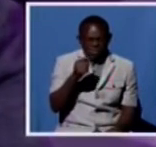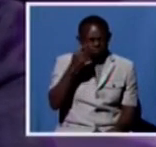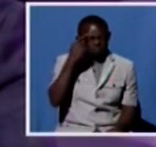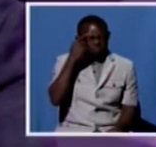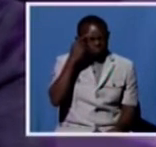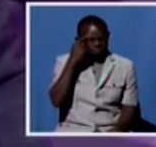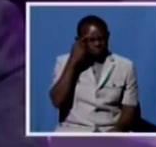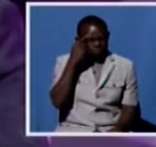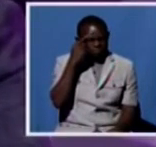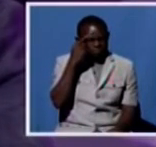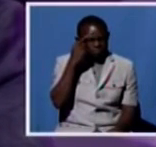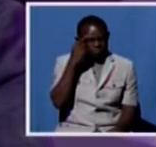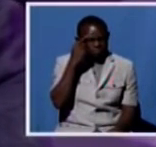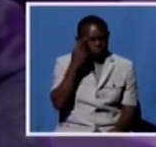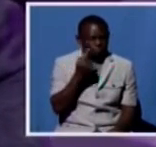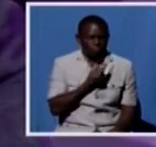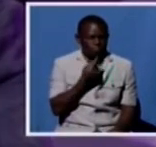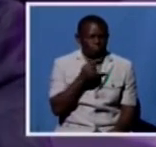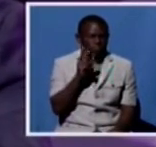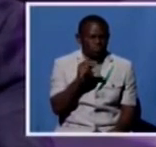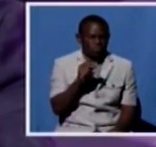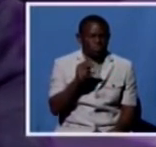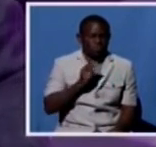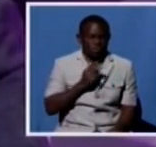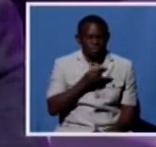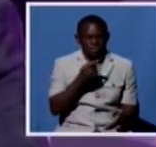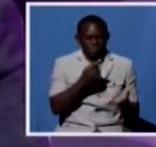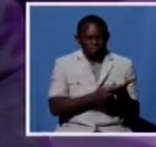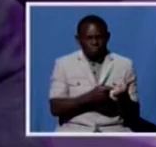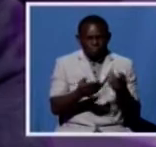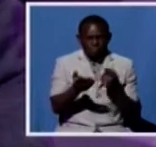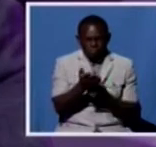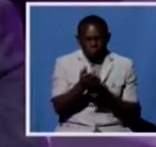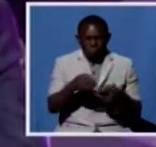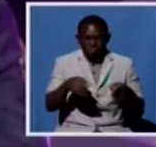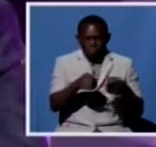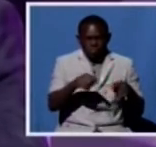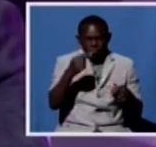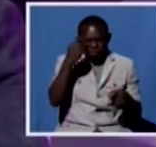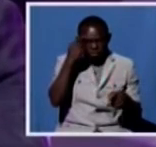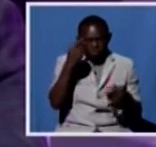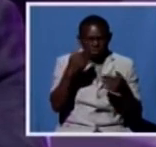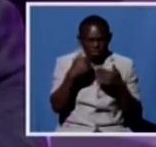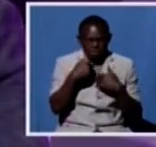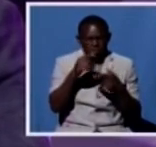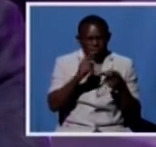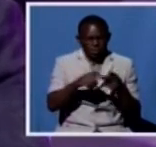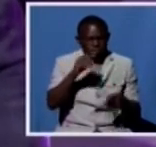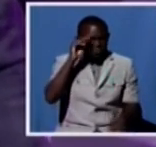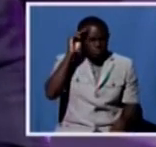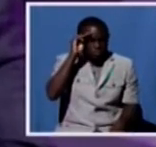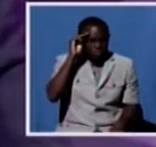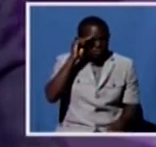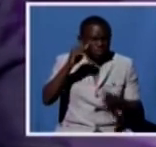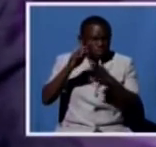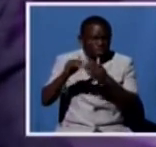consultations with the Road Development Agency, local government, and the ministries, the Ministry of Housing and Infrastructure, just to